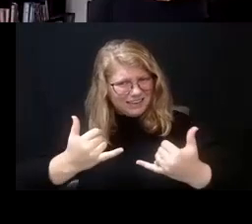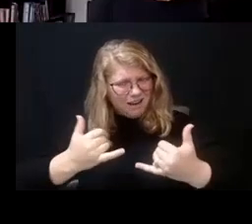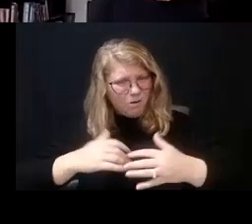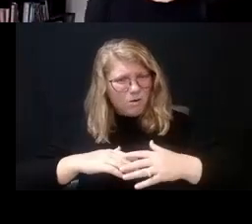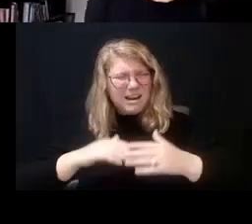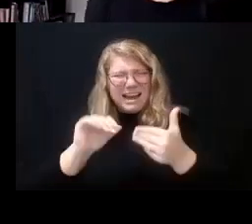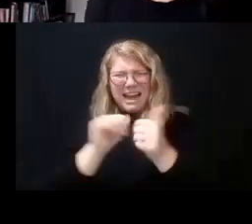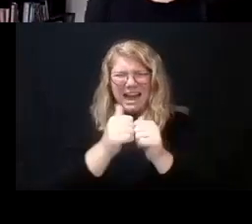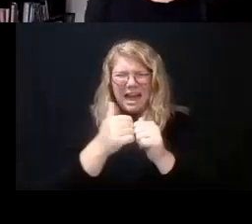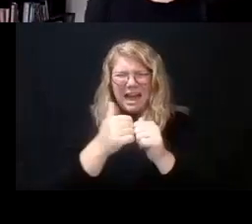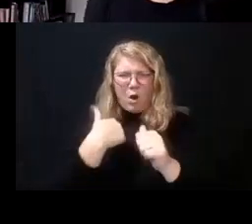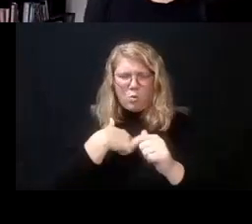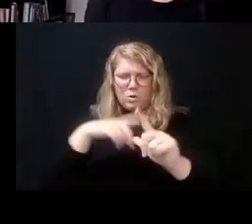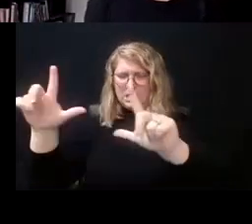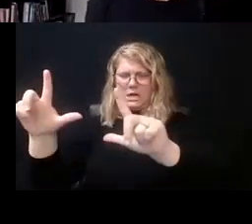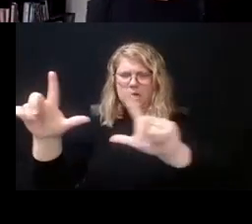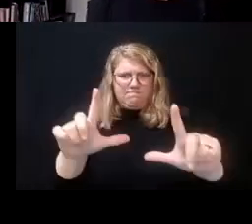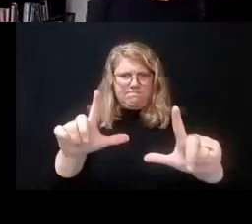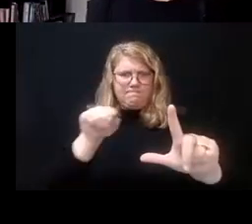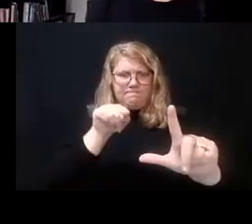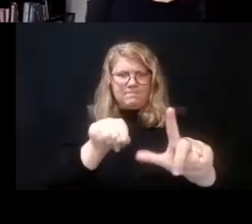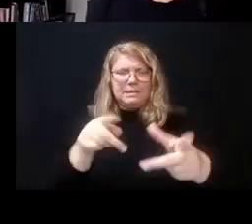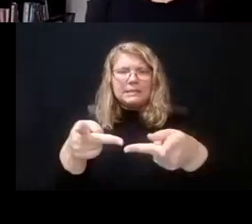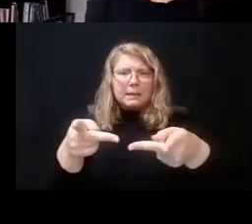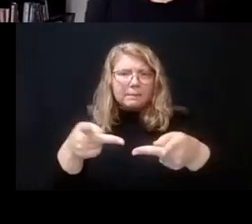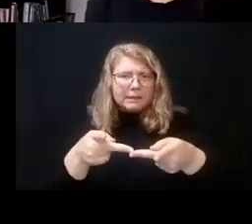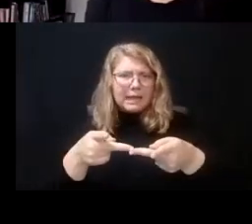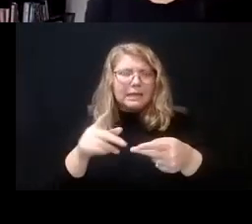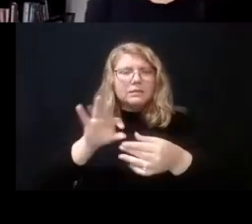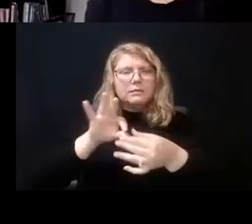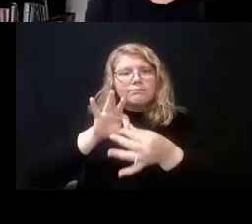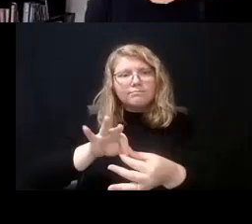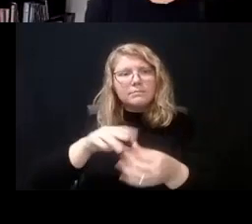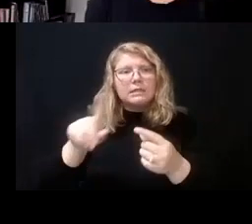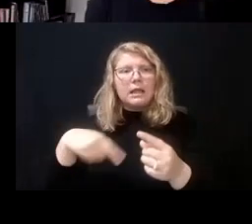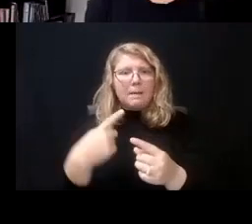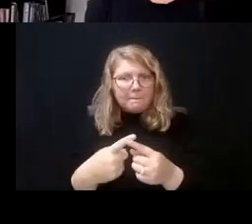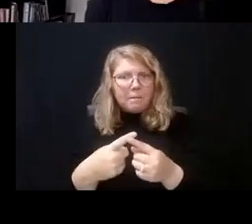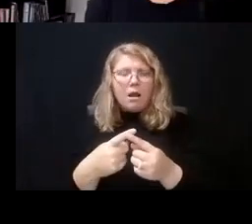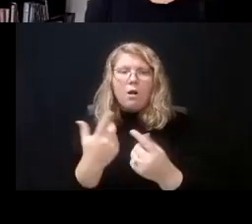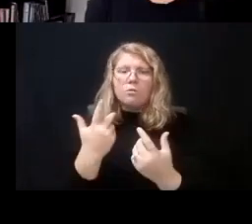we recenter our work in a place that is about employing single working parents